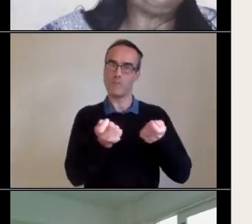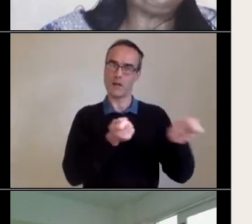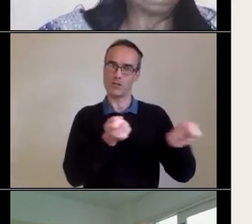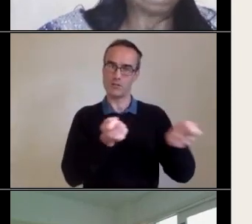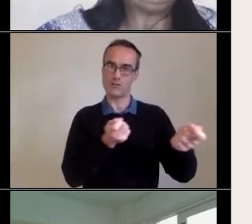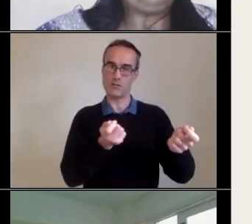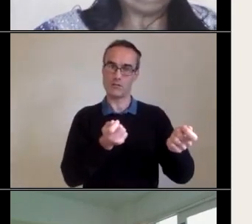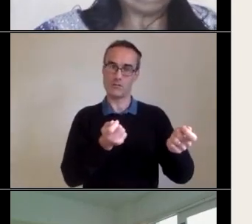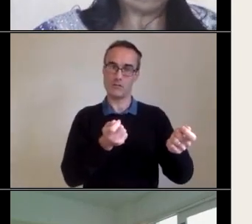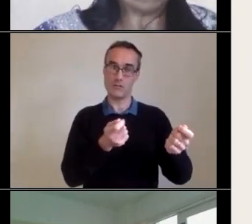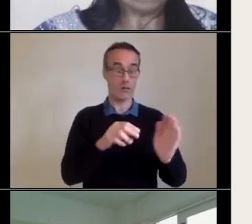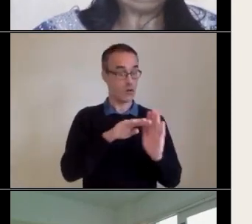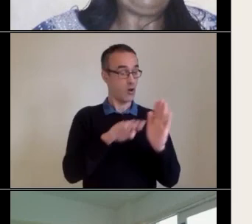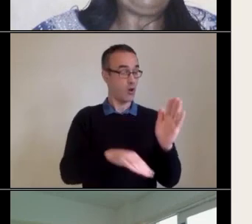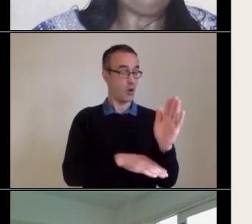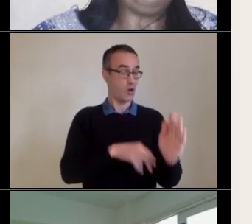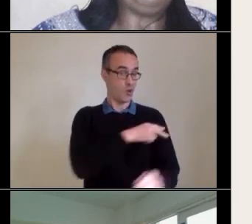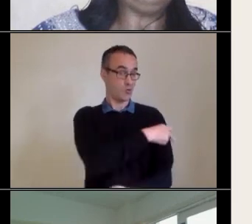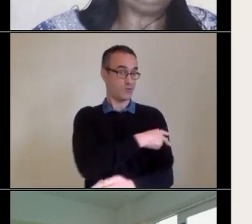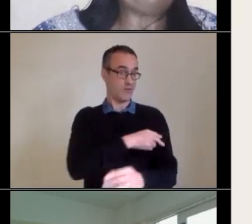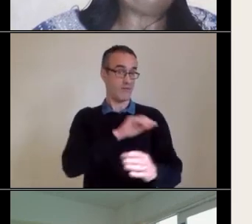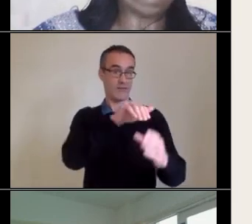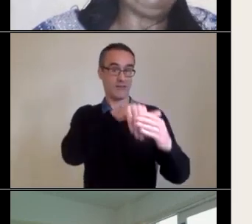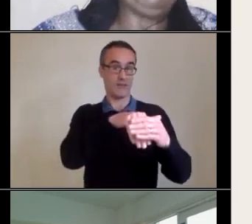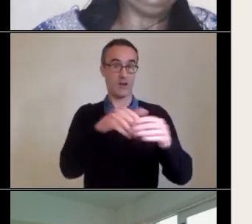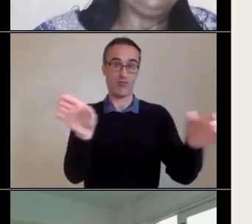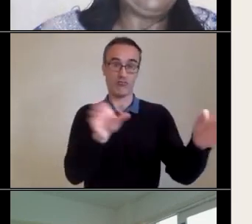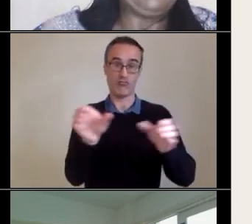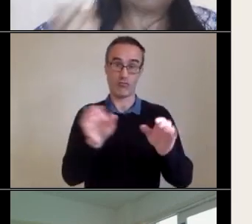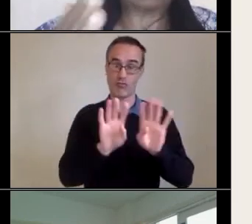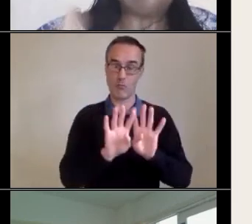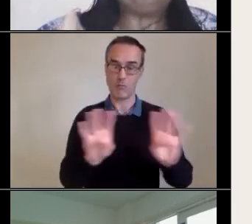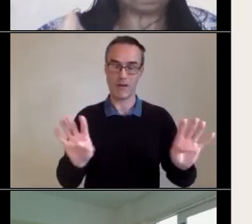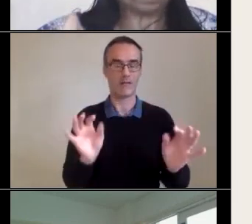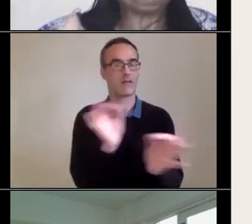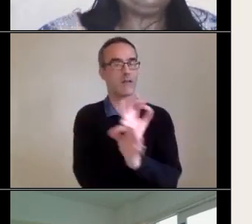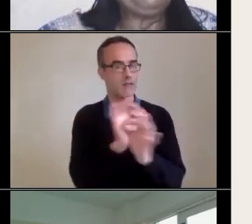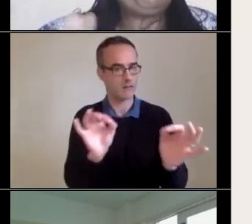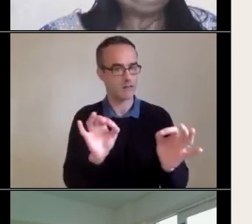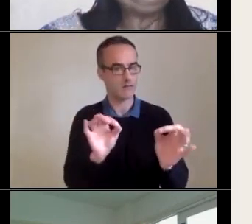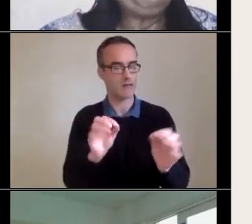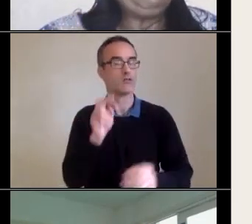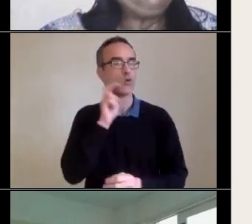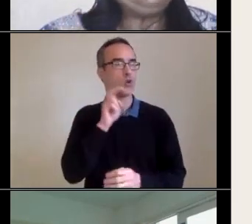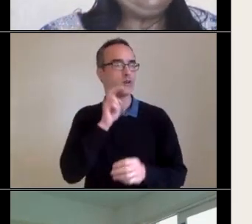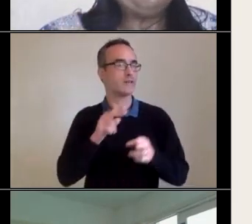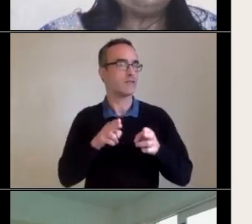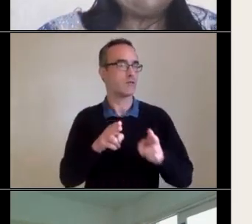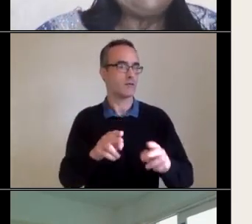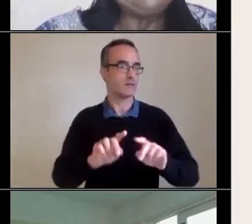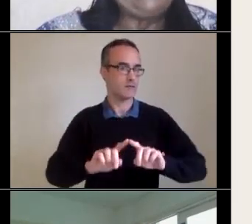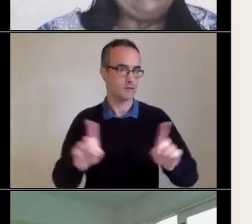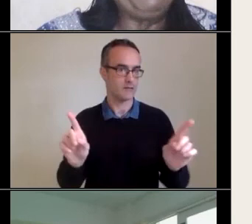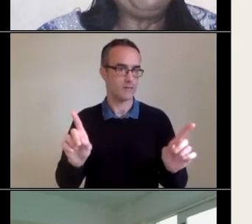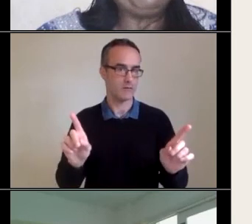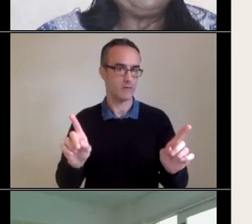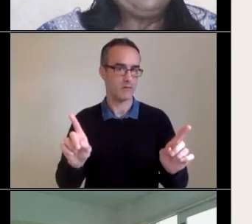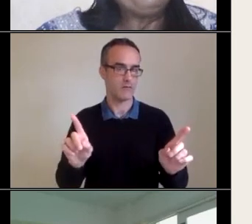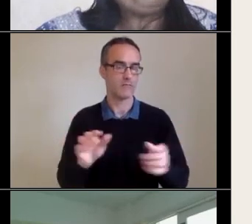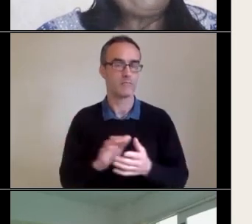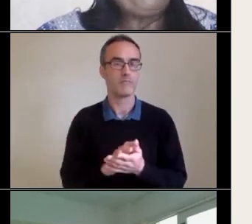staff. So yes, their system abroad is quite different, except where someone is a research